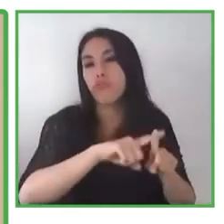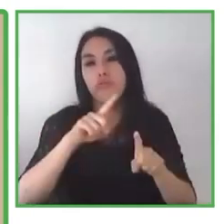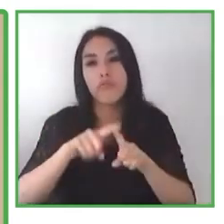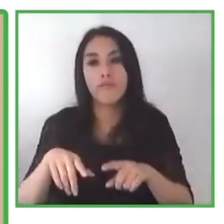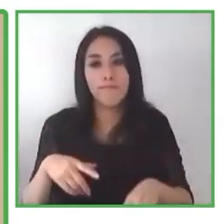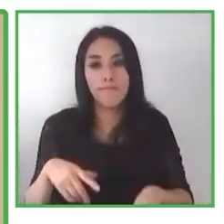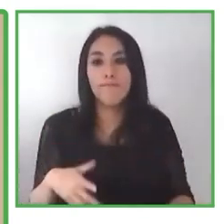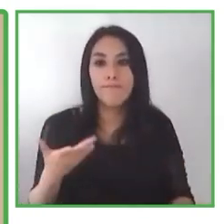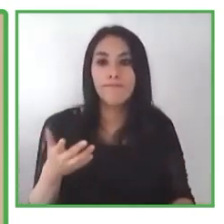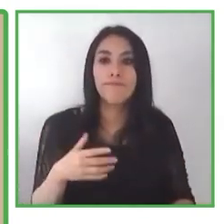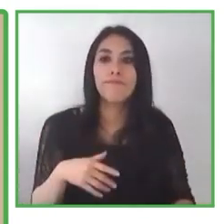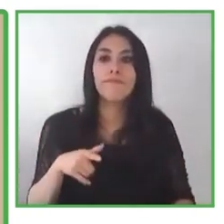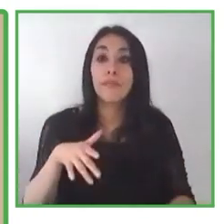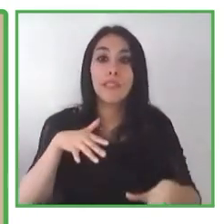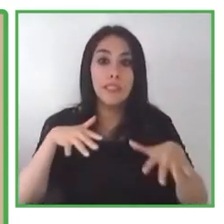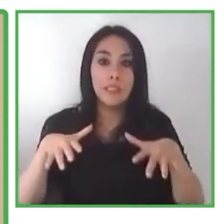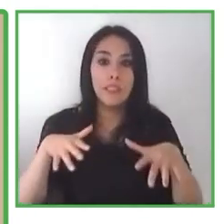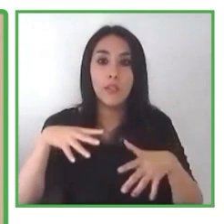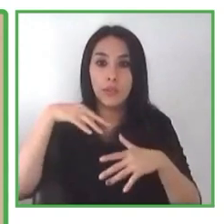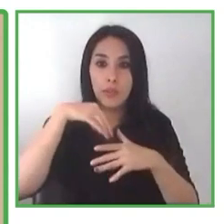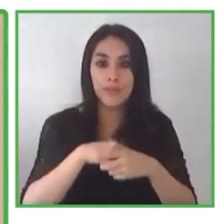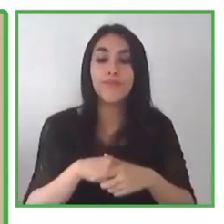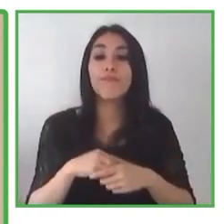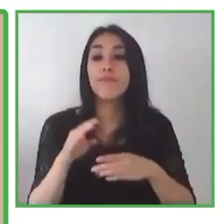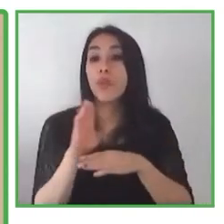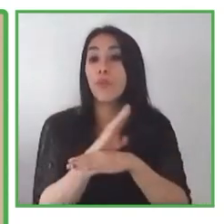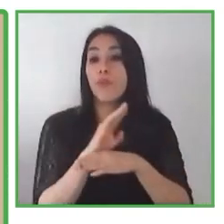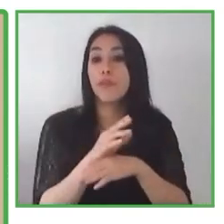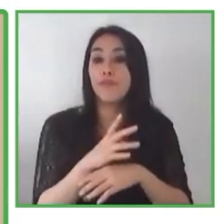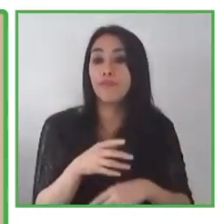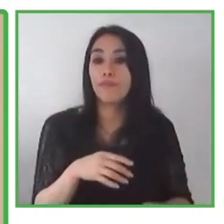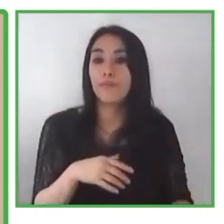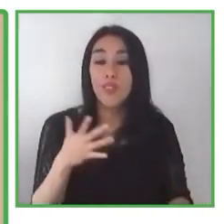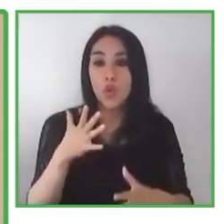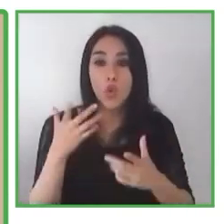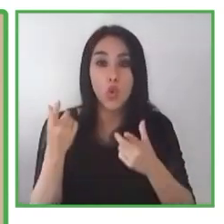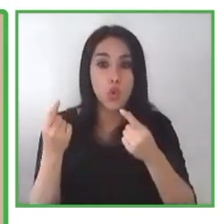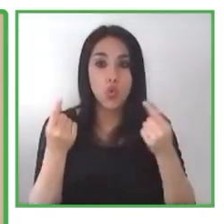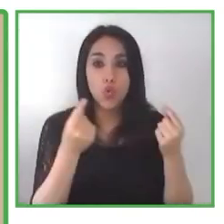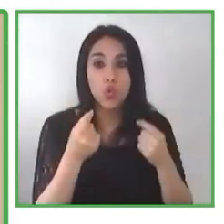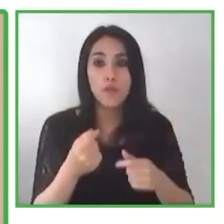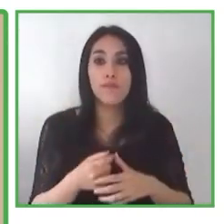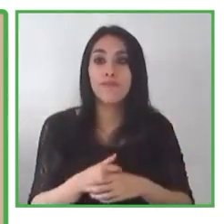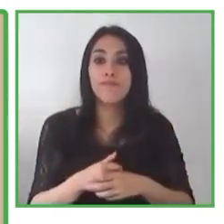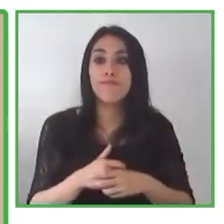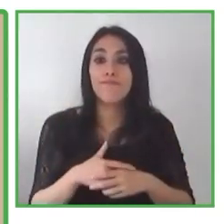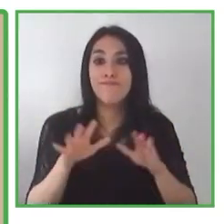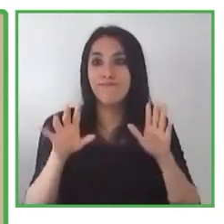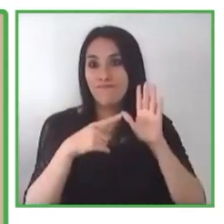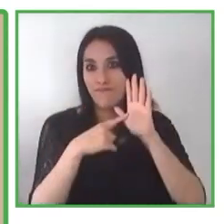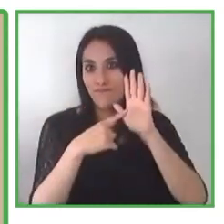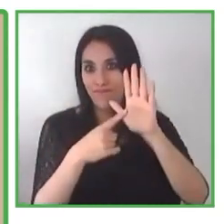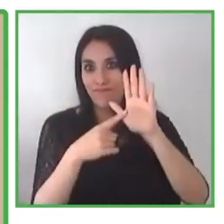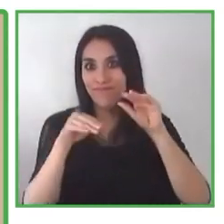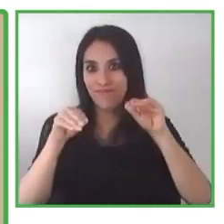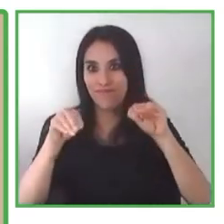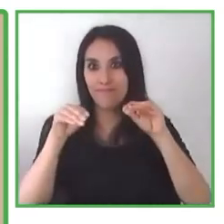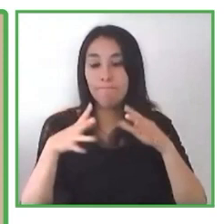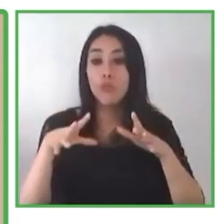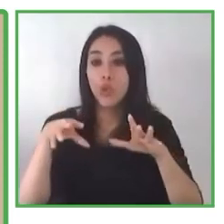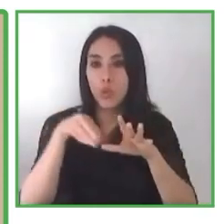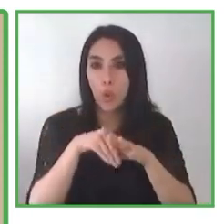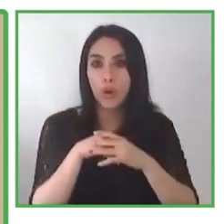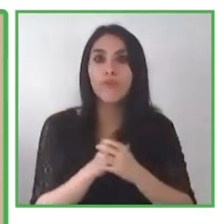services for work placement, and also the need to create educational systems that are inclusive.